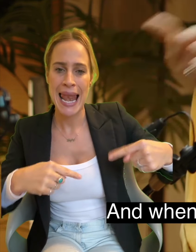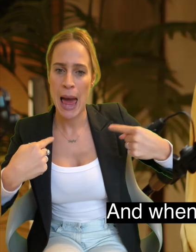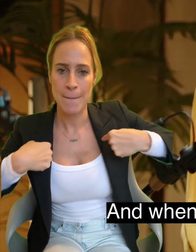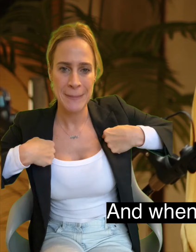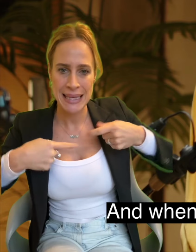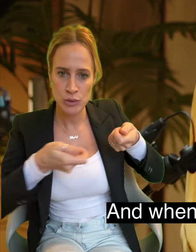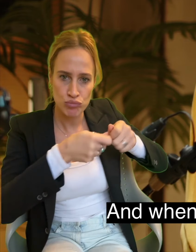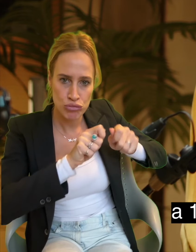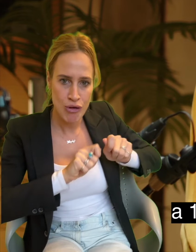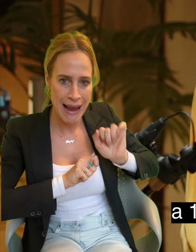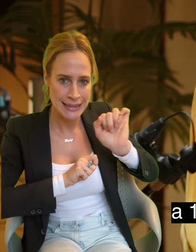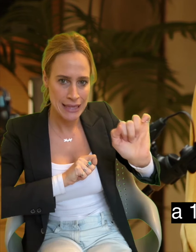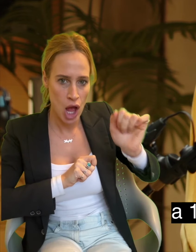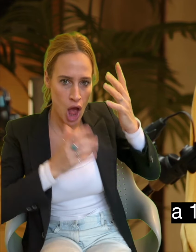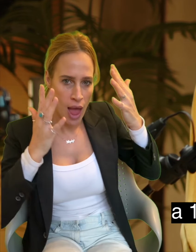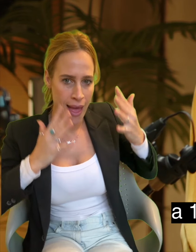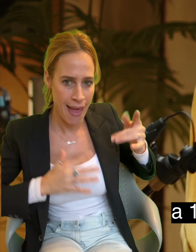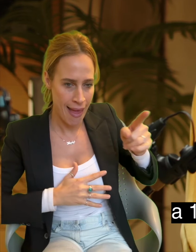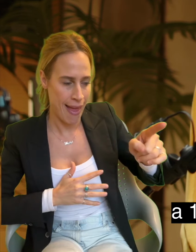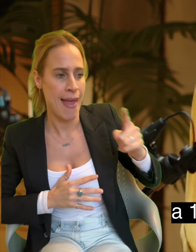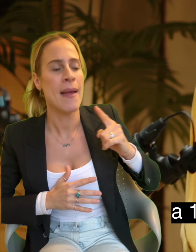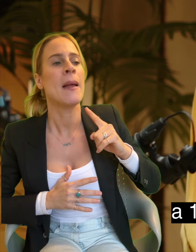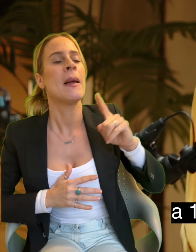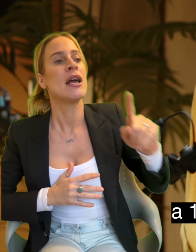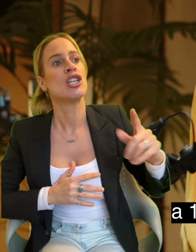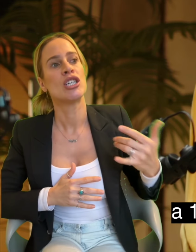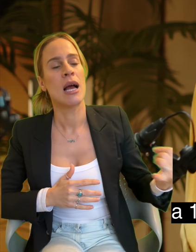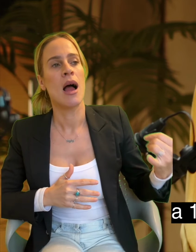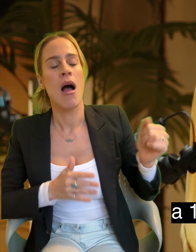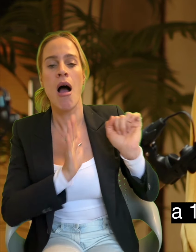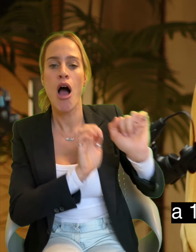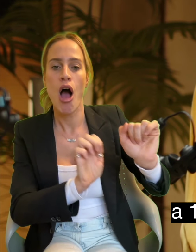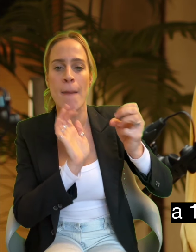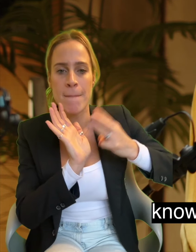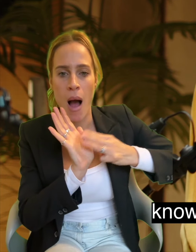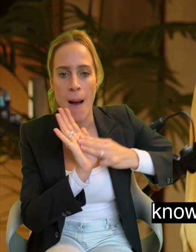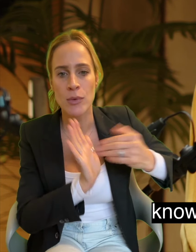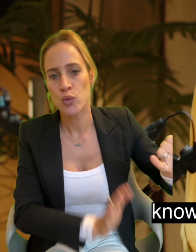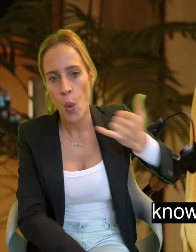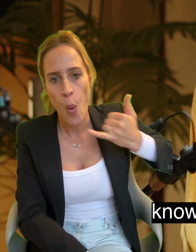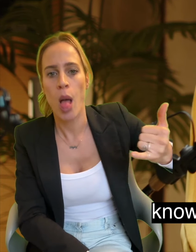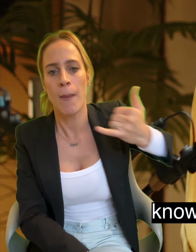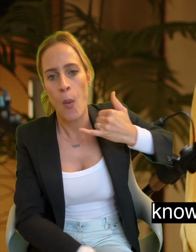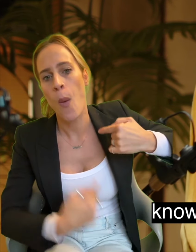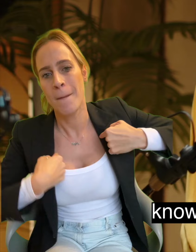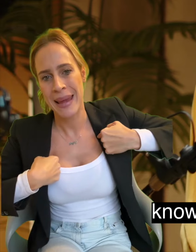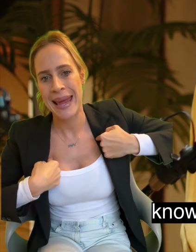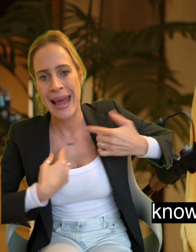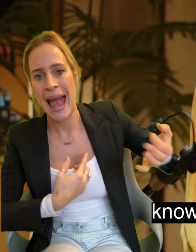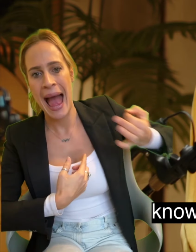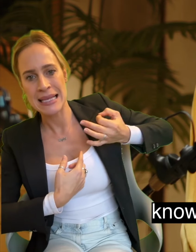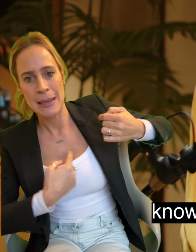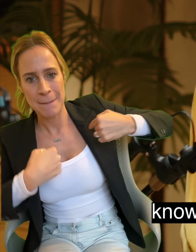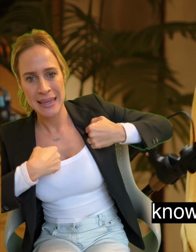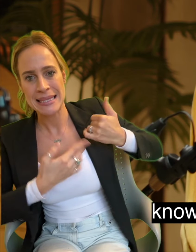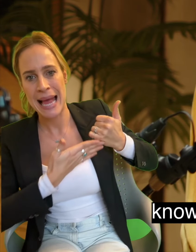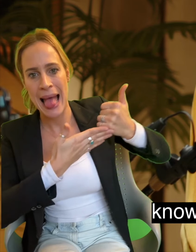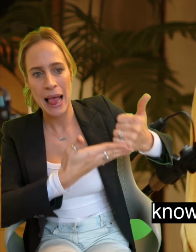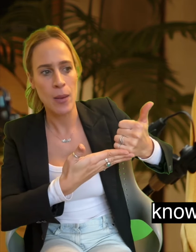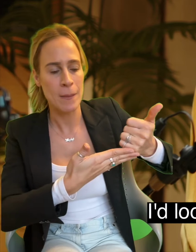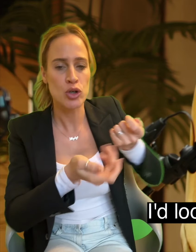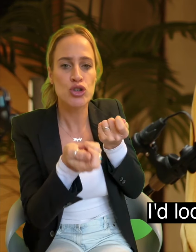with her, she'd call me up as like a 12-year-old girl going, Hayley, I need you to help me with, you know, so-and-so. And I would do her hair